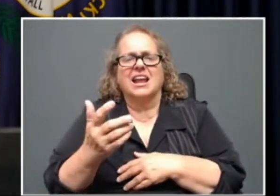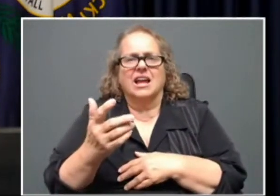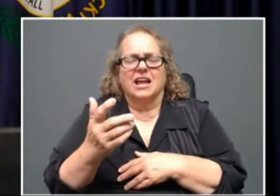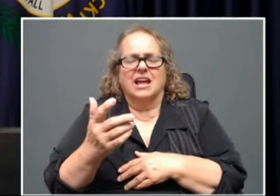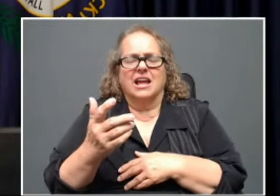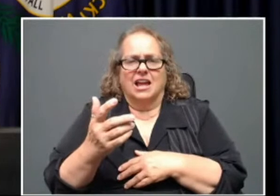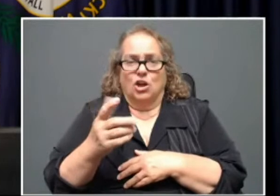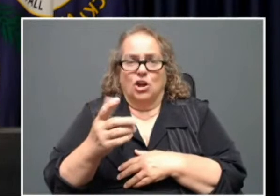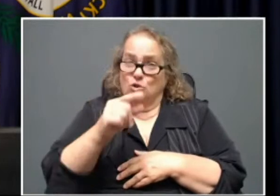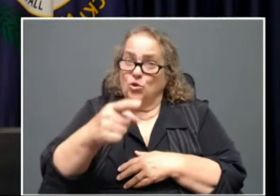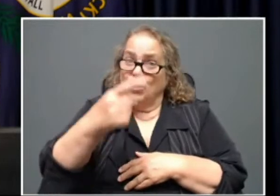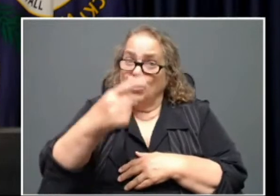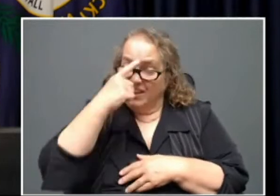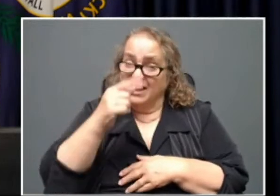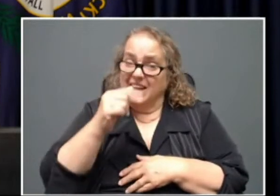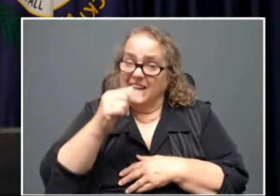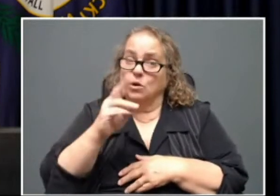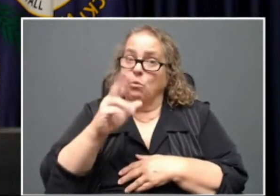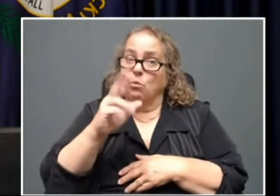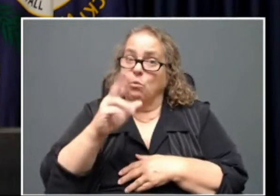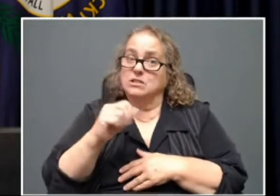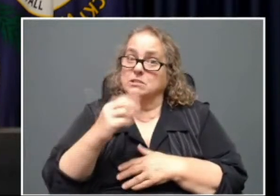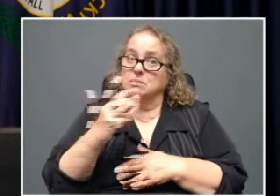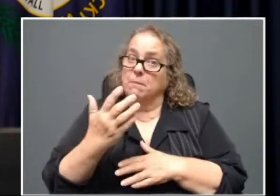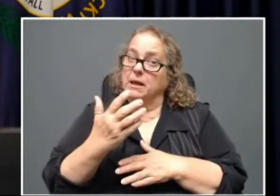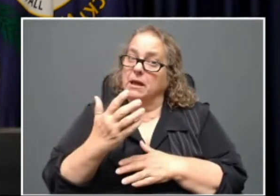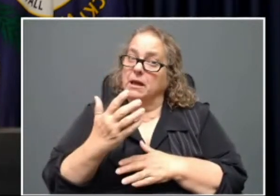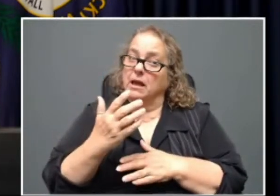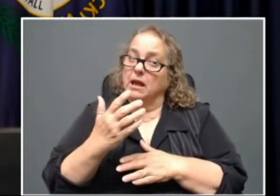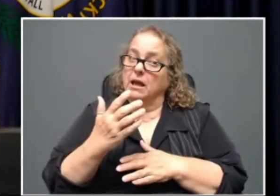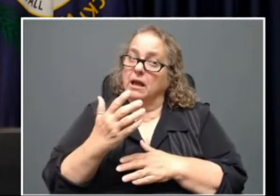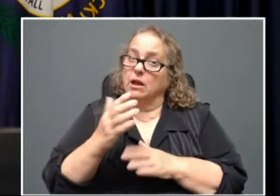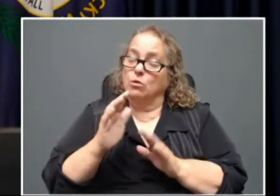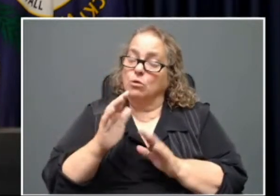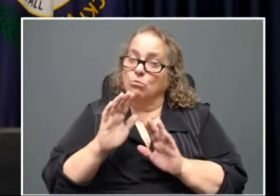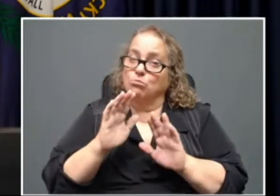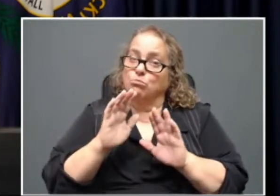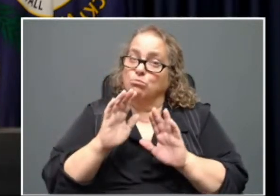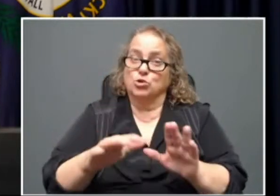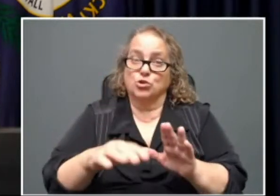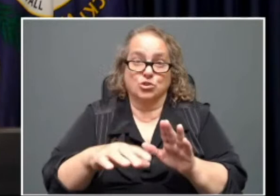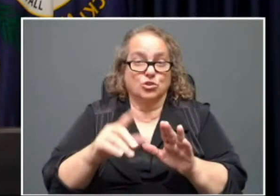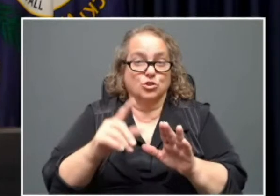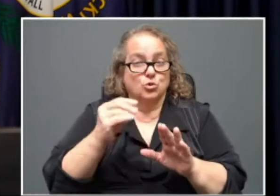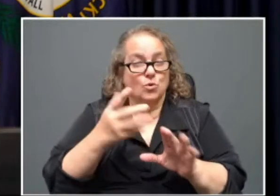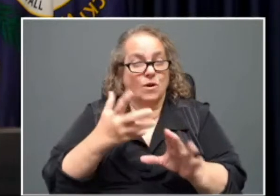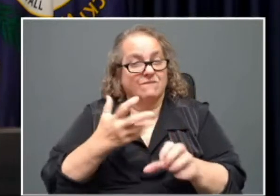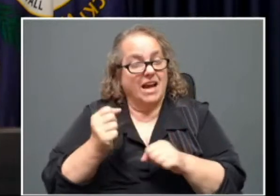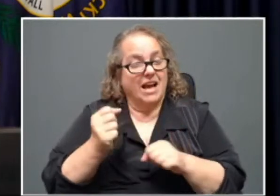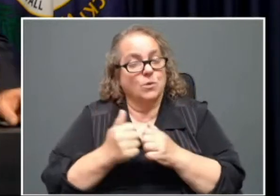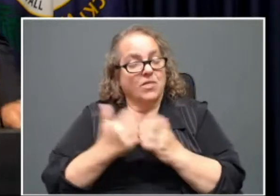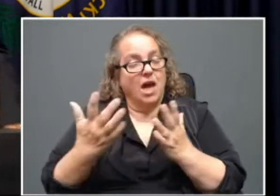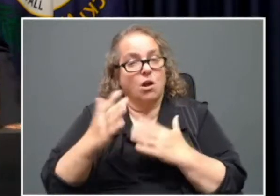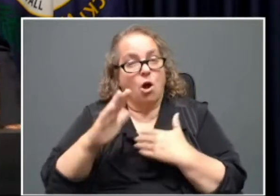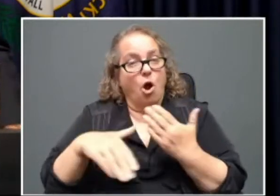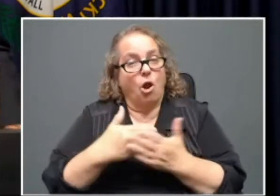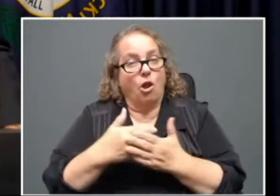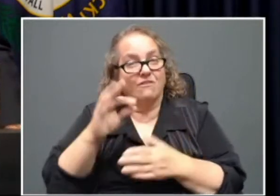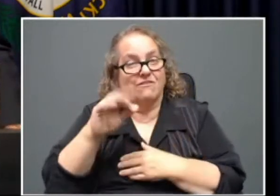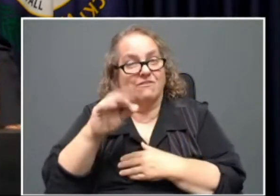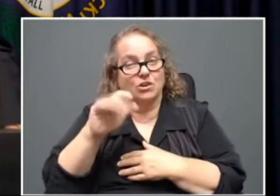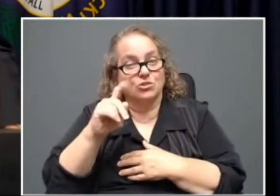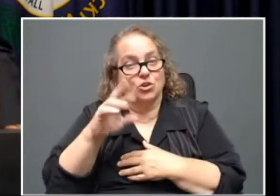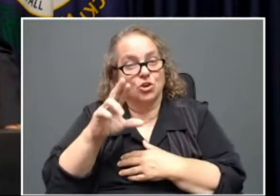was rolled out a little bit too hastily without all of the factors being included before